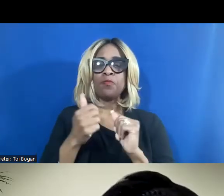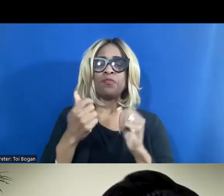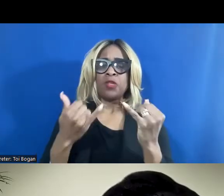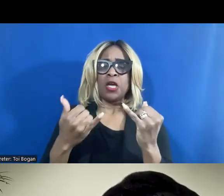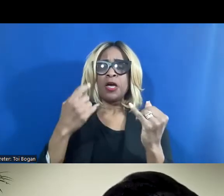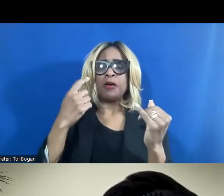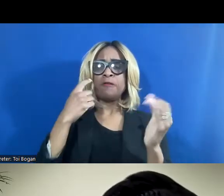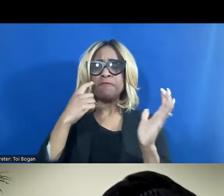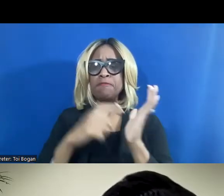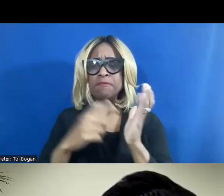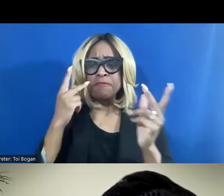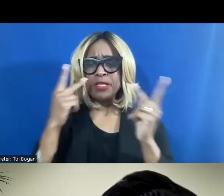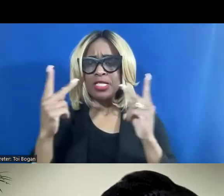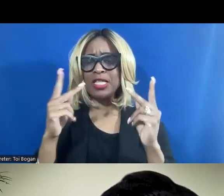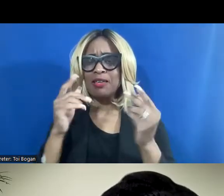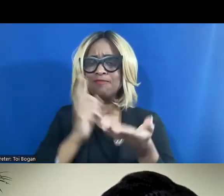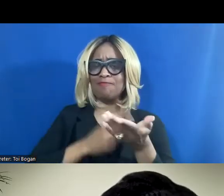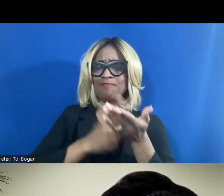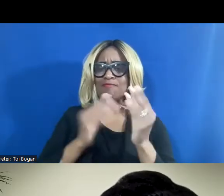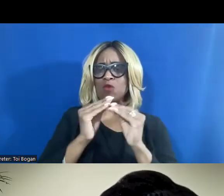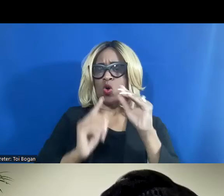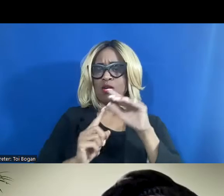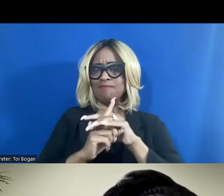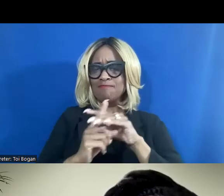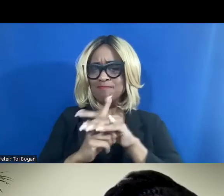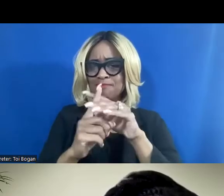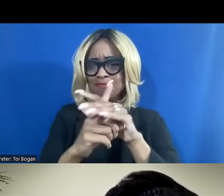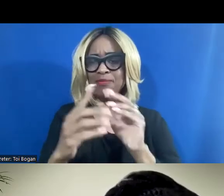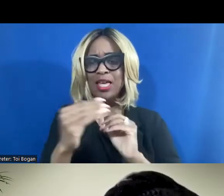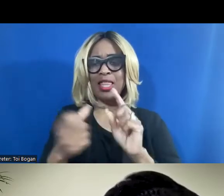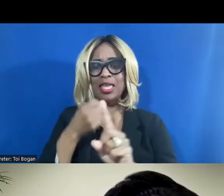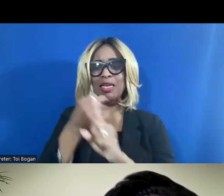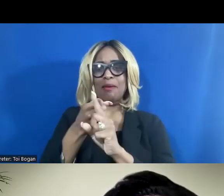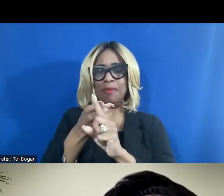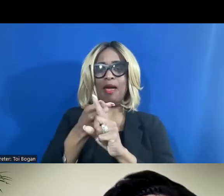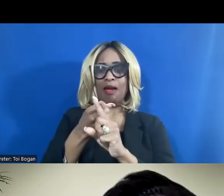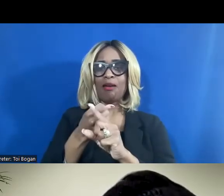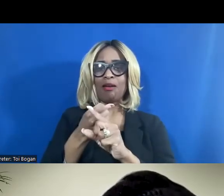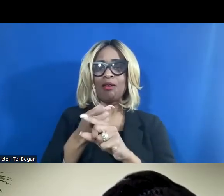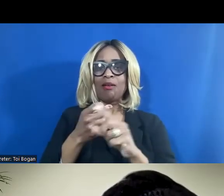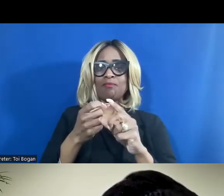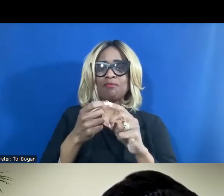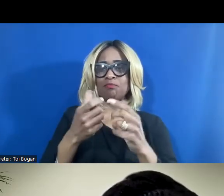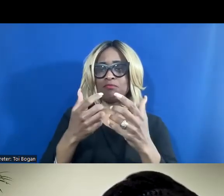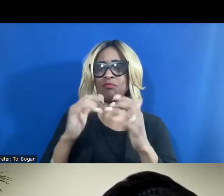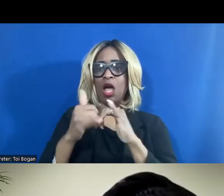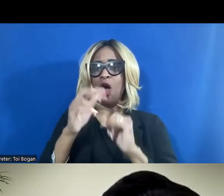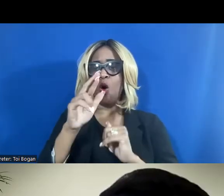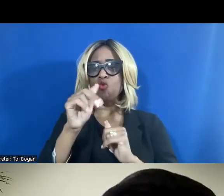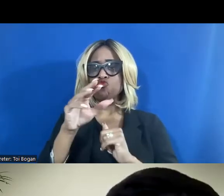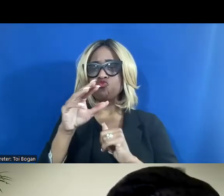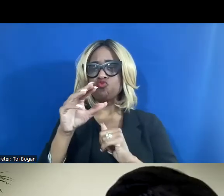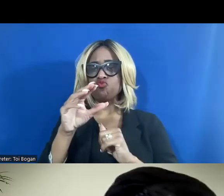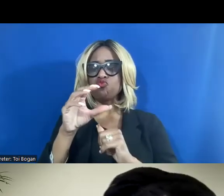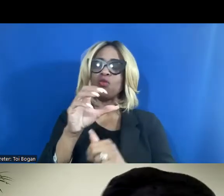this conversation come up more and more, the impact that race has in your overall health.